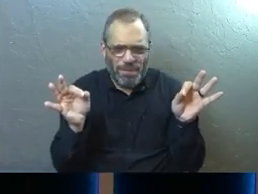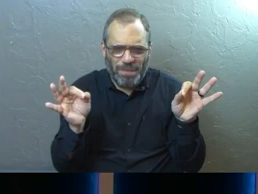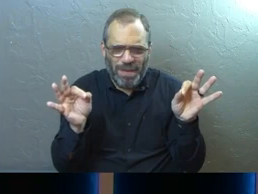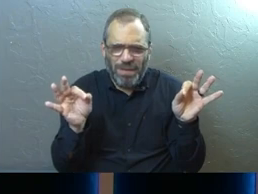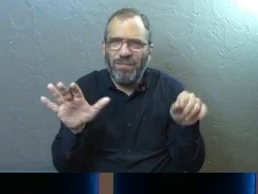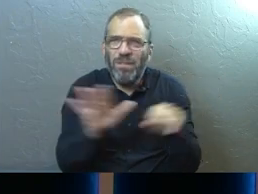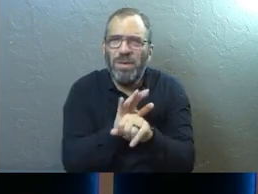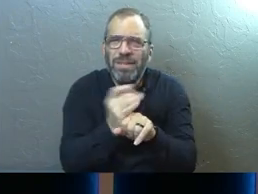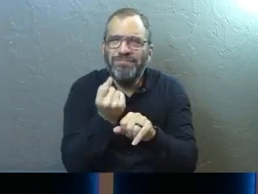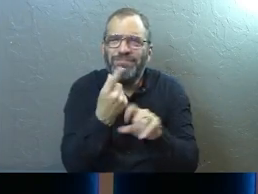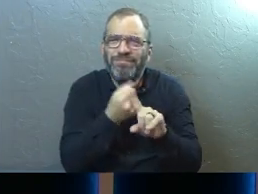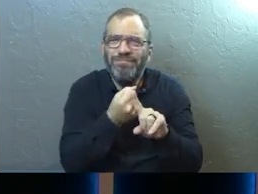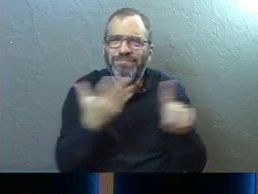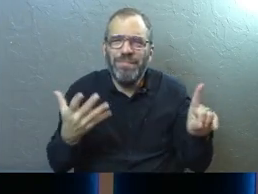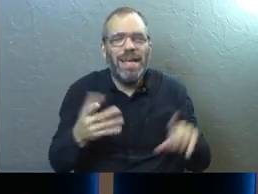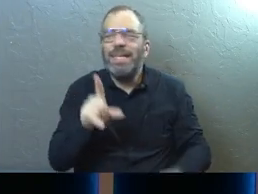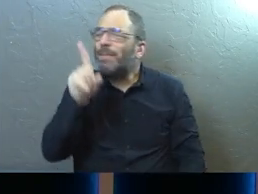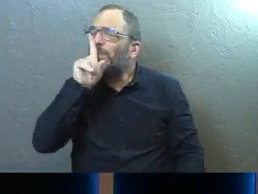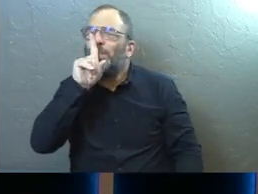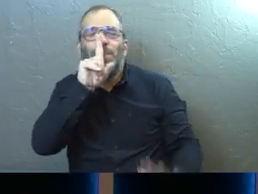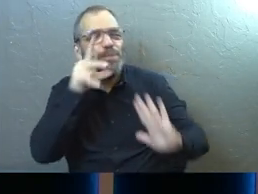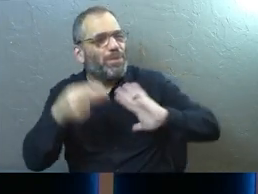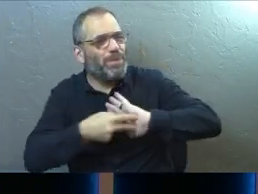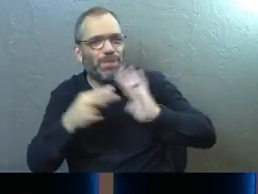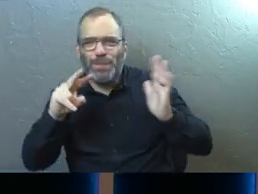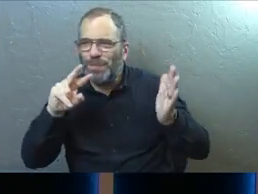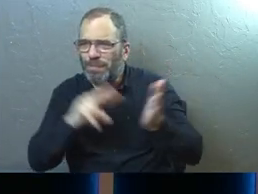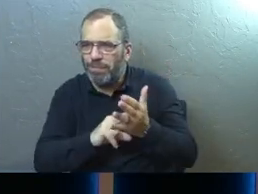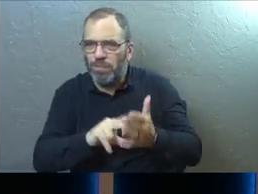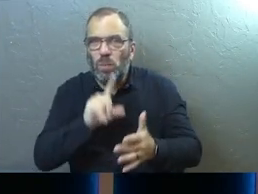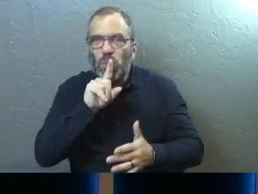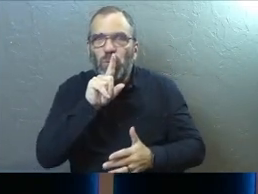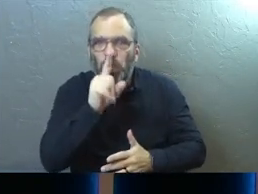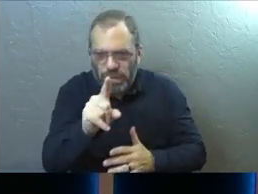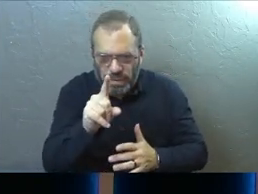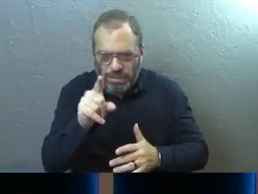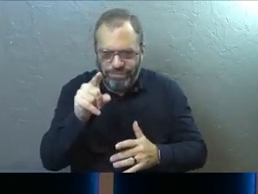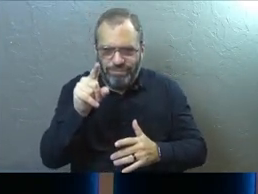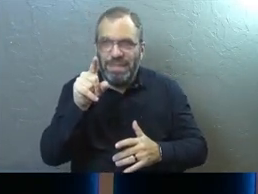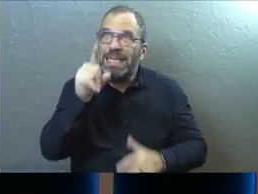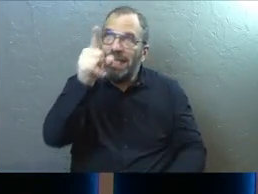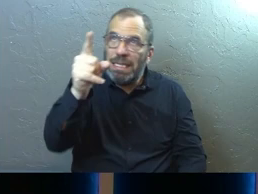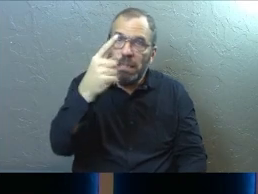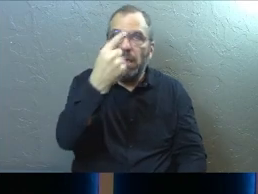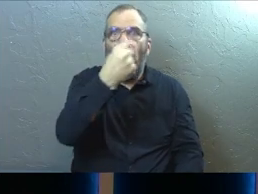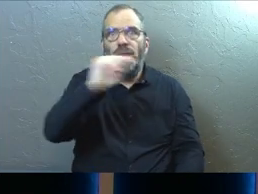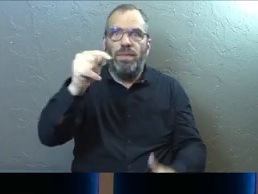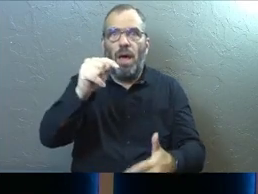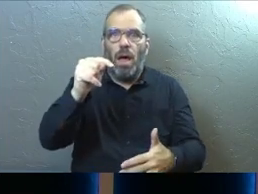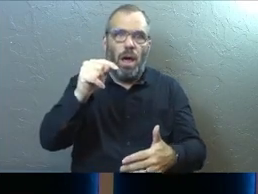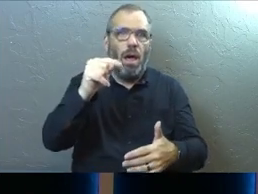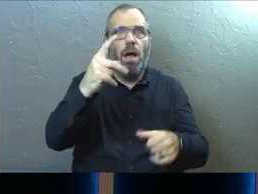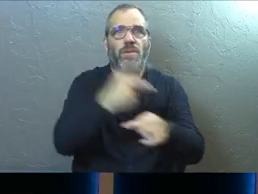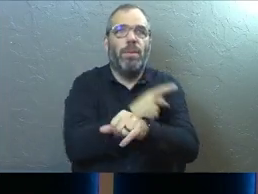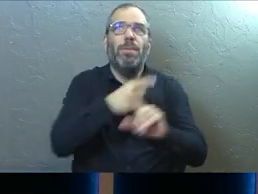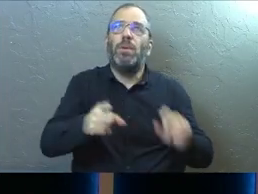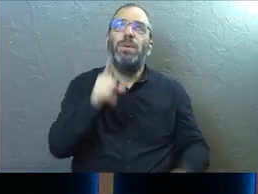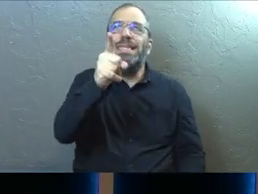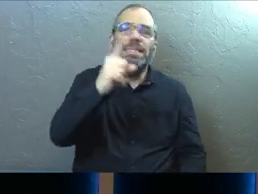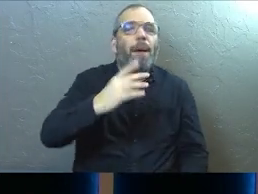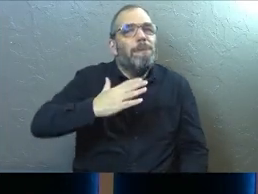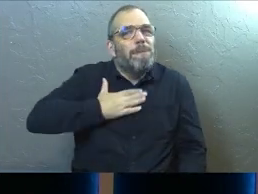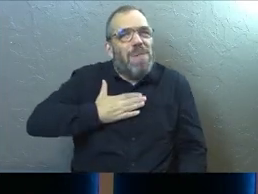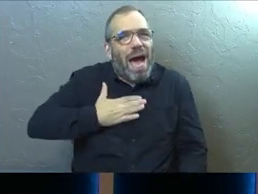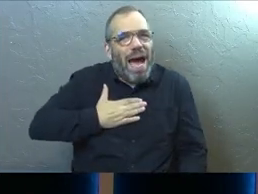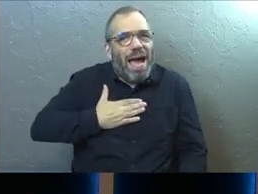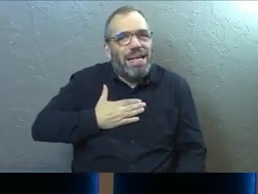really unpack this. We're not talking about the very real and true sense that God is the shepherd. We're talking this morning about he's my shepherd